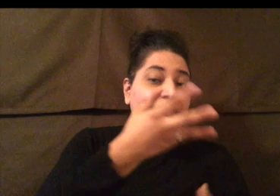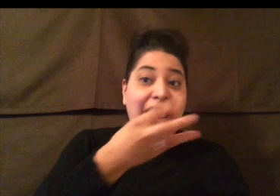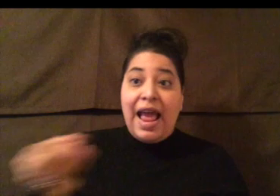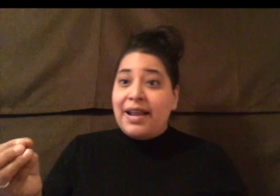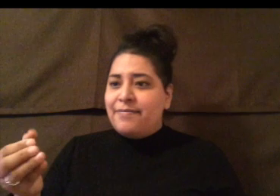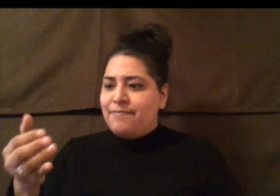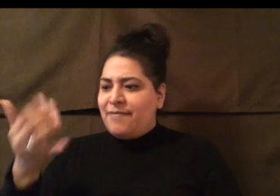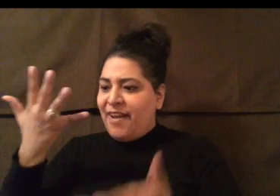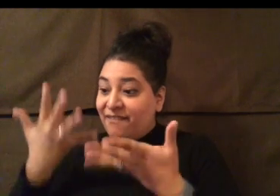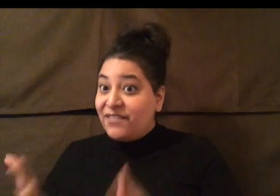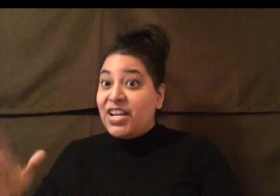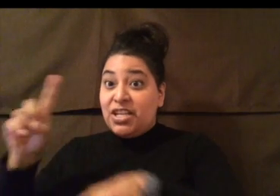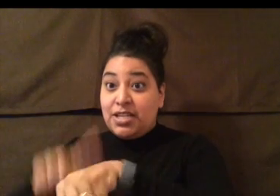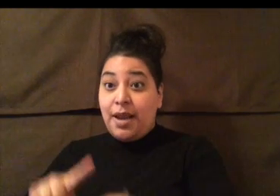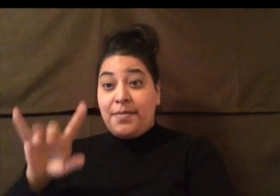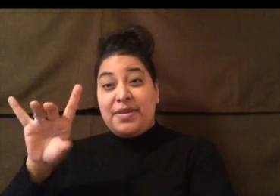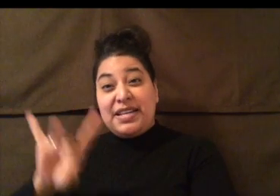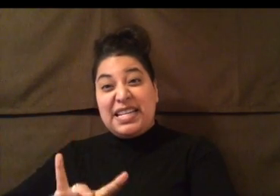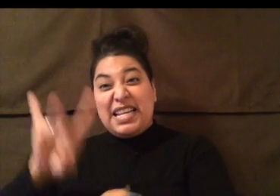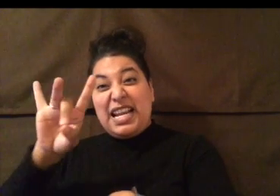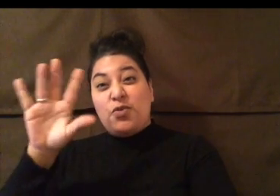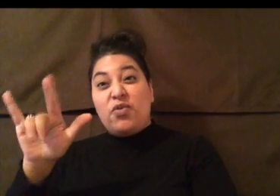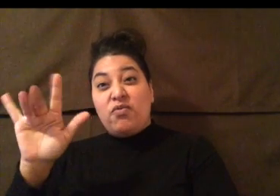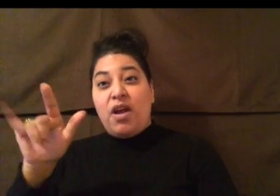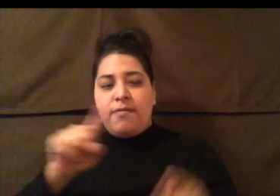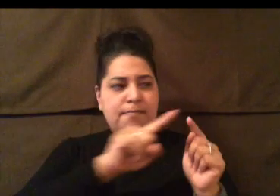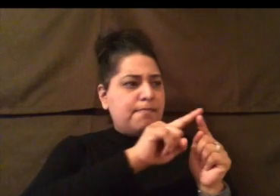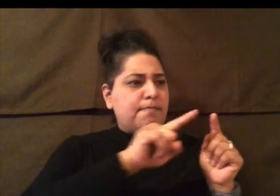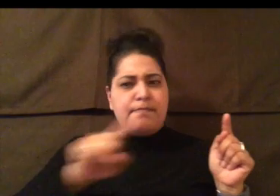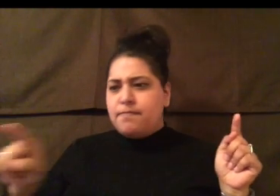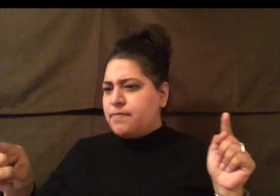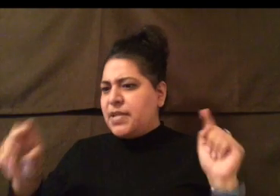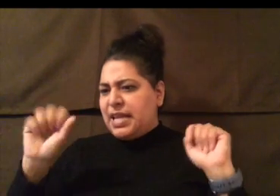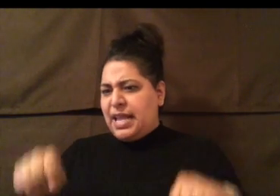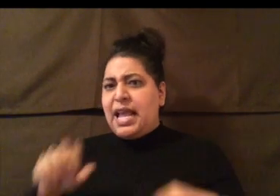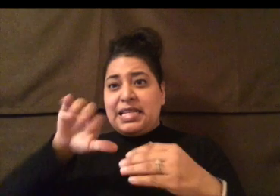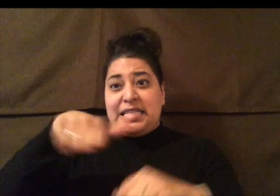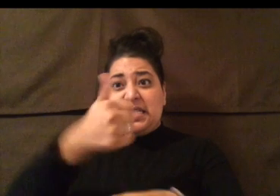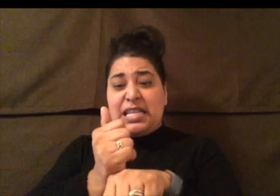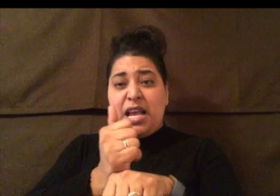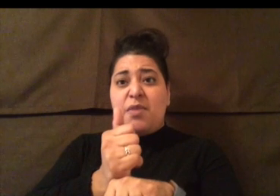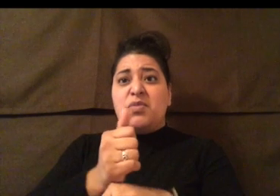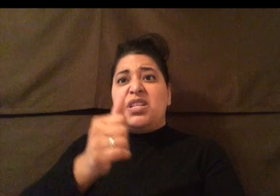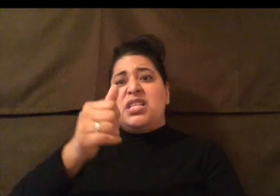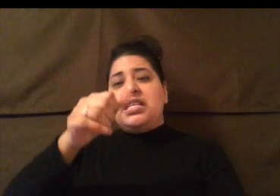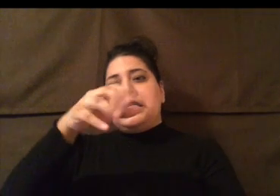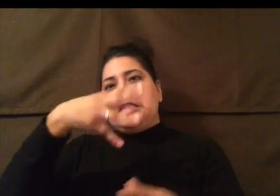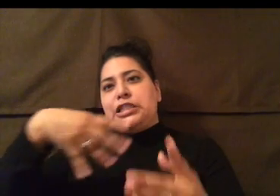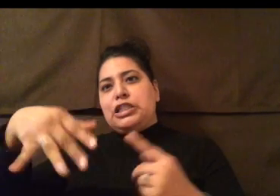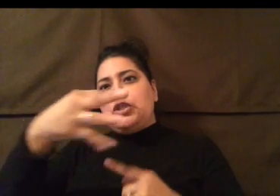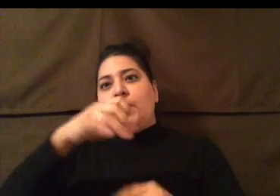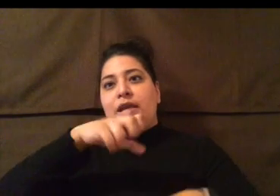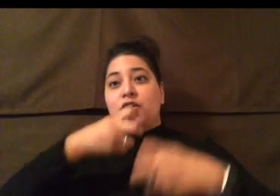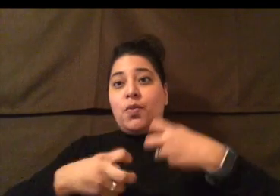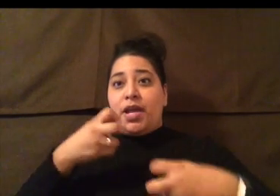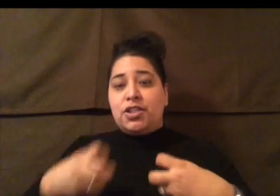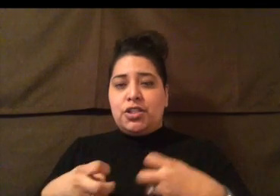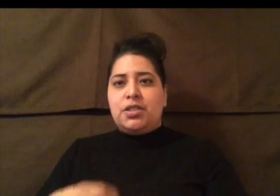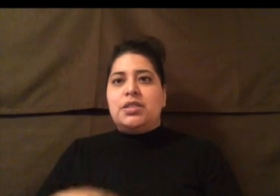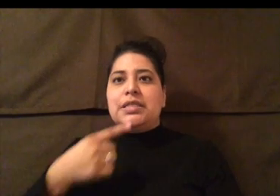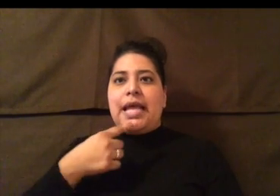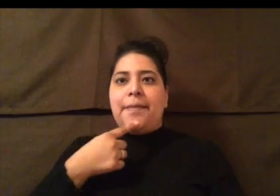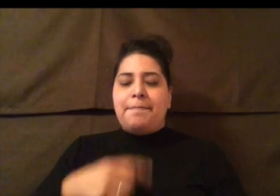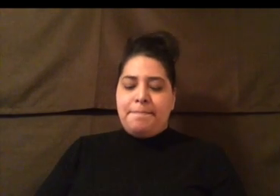information again. Here we still have our start time at 6:45. And we've also been given our end